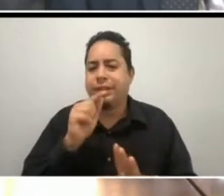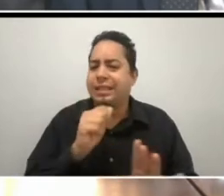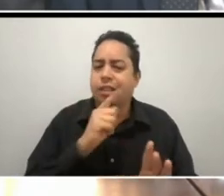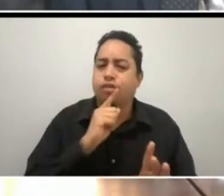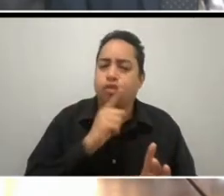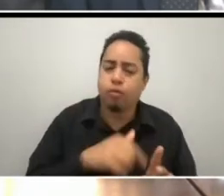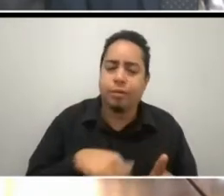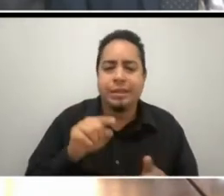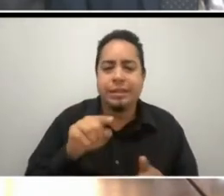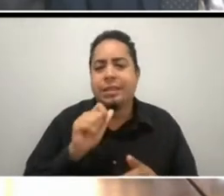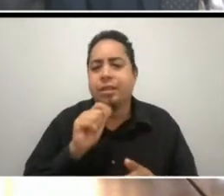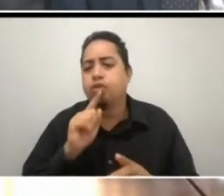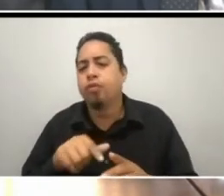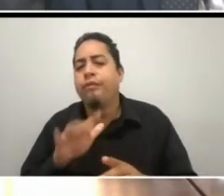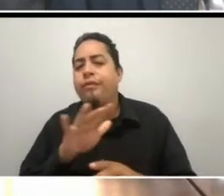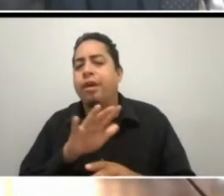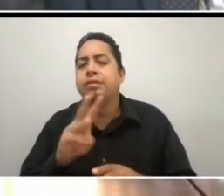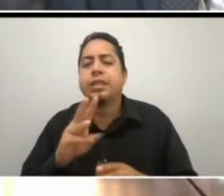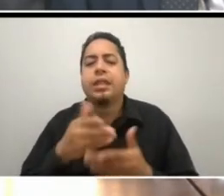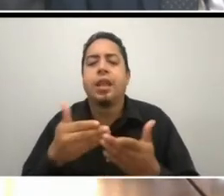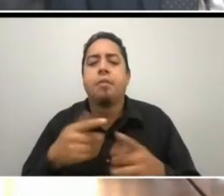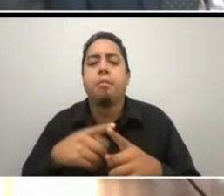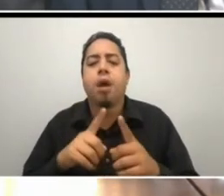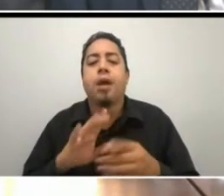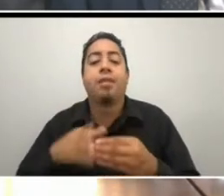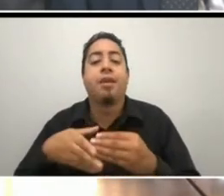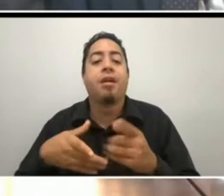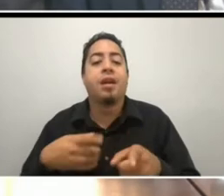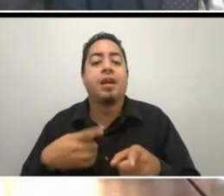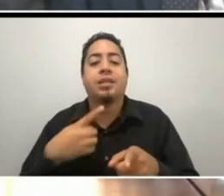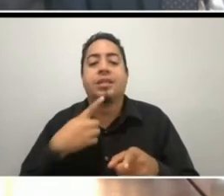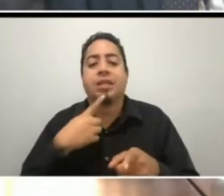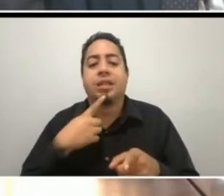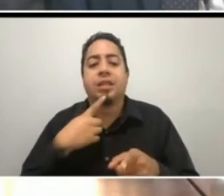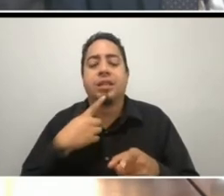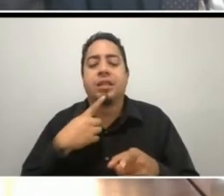wasn't true. Five or six things. But at the end, he goes, I just know in my heart they cheated.